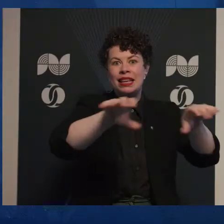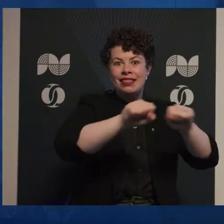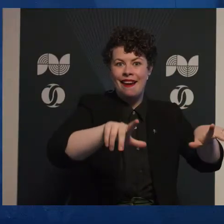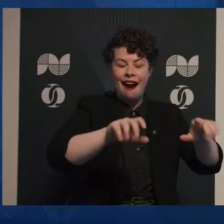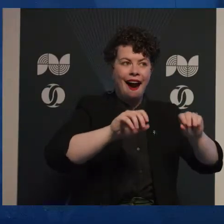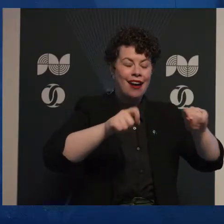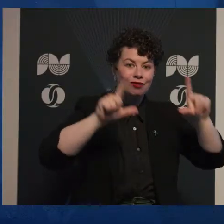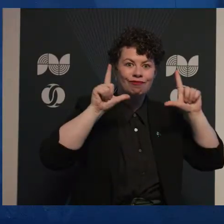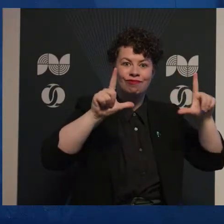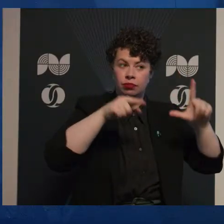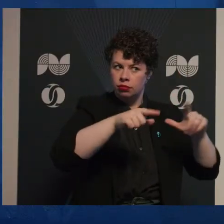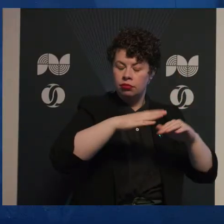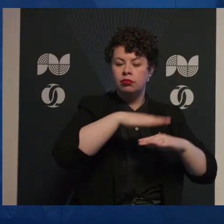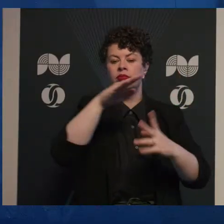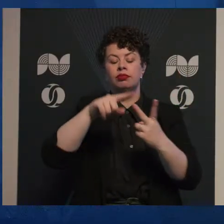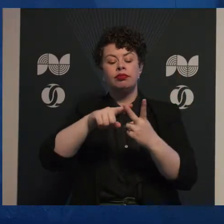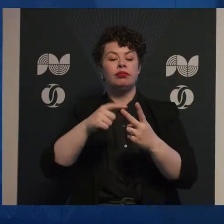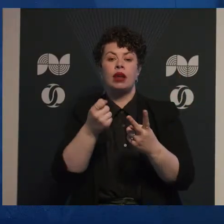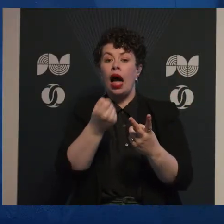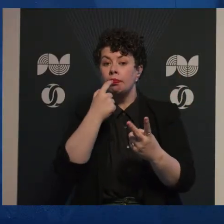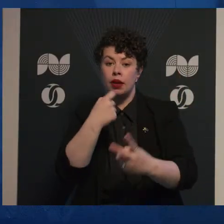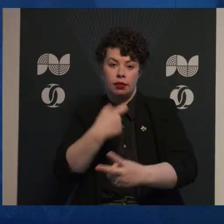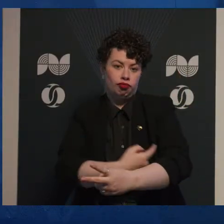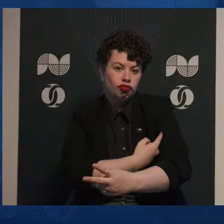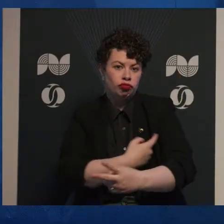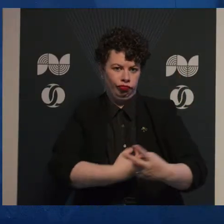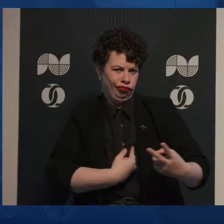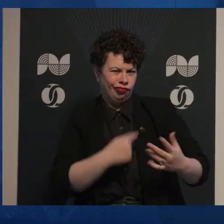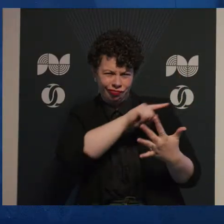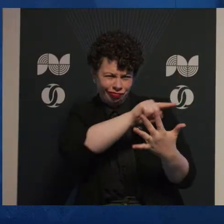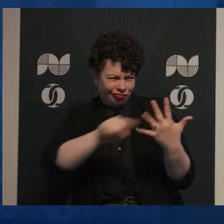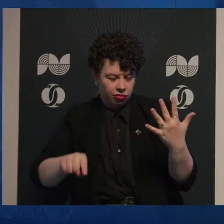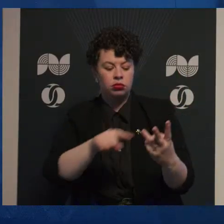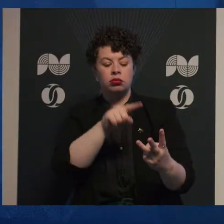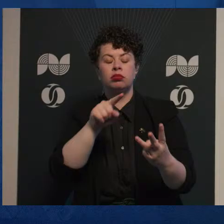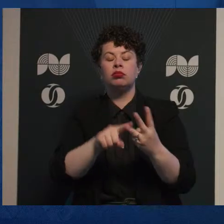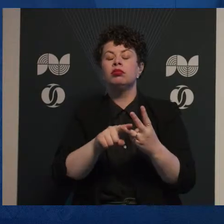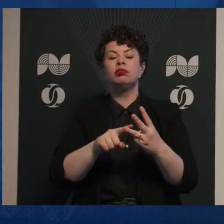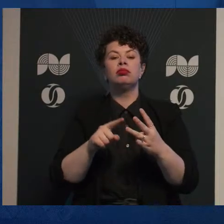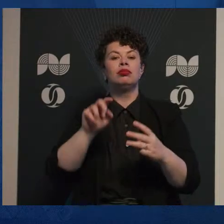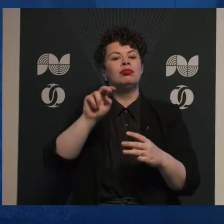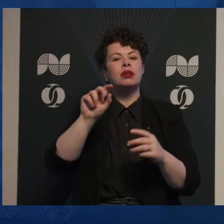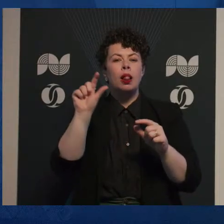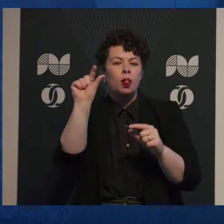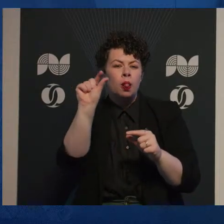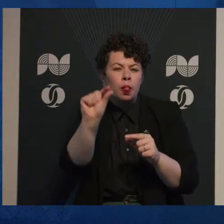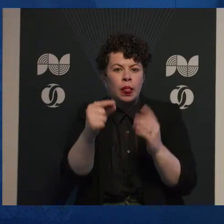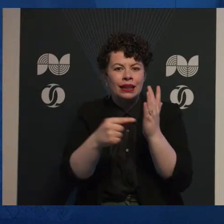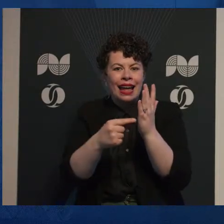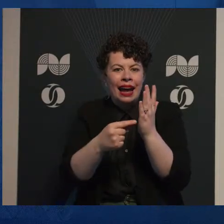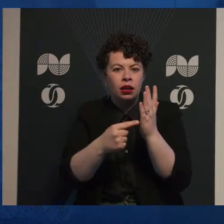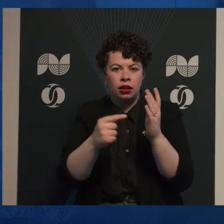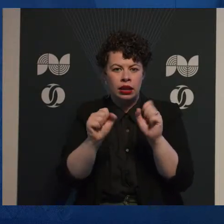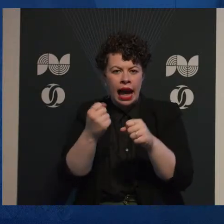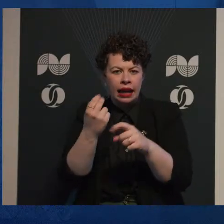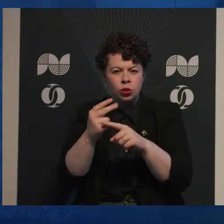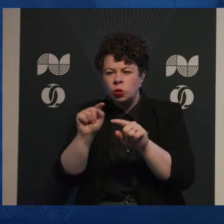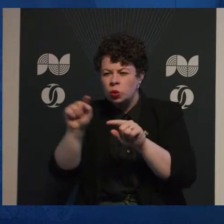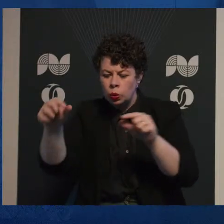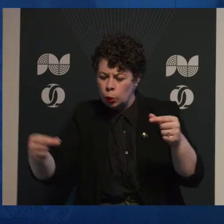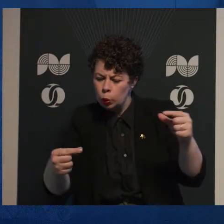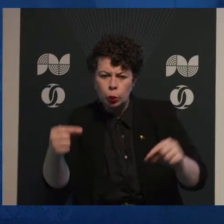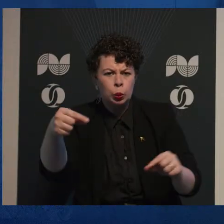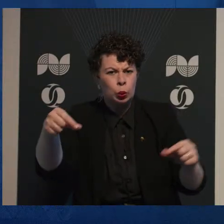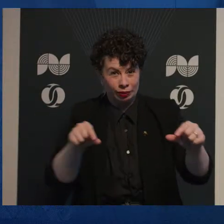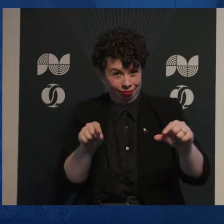and R&D, for example, in nanotechnology, where Moldova has Soviet-era technology that we inherited, and we're renovating